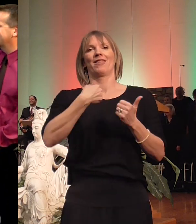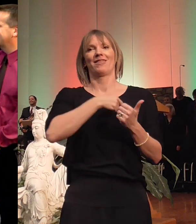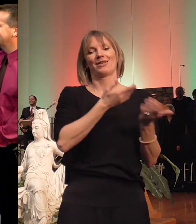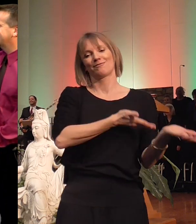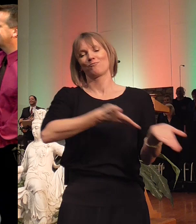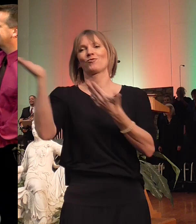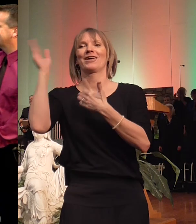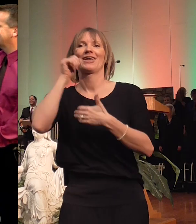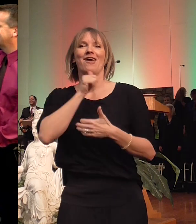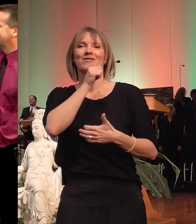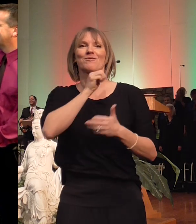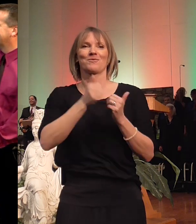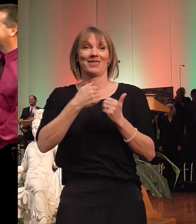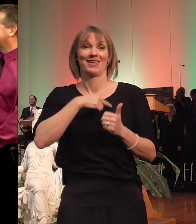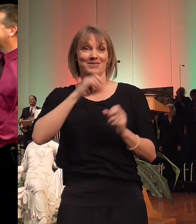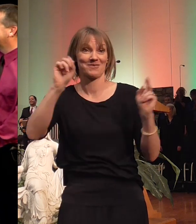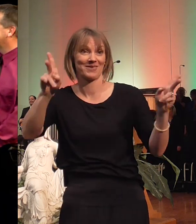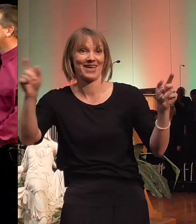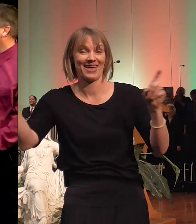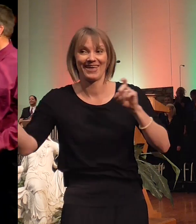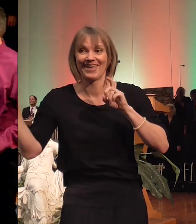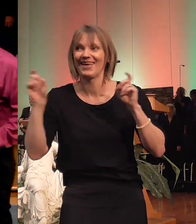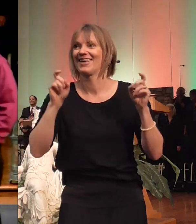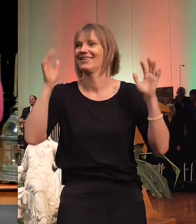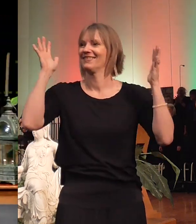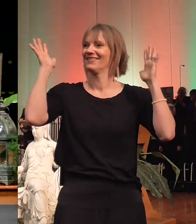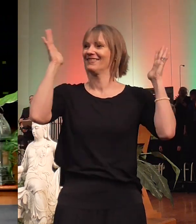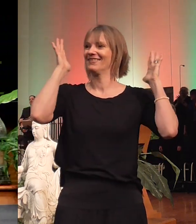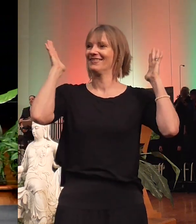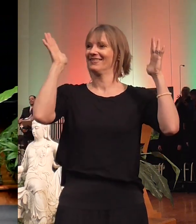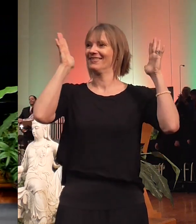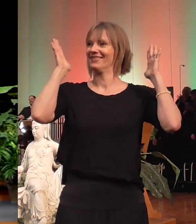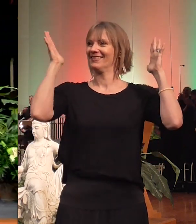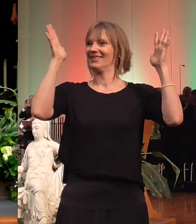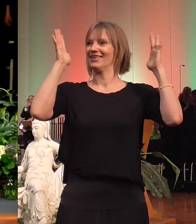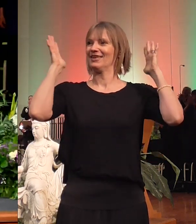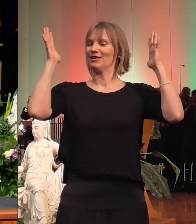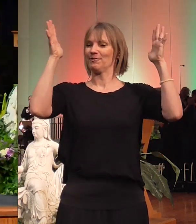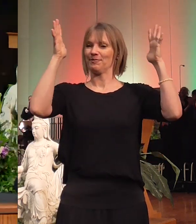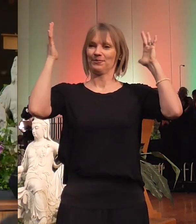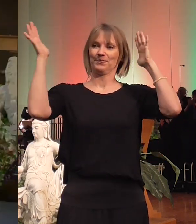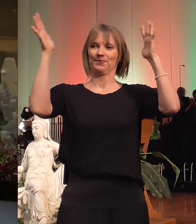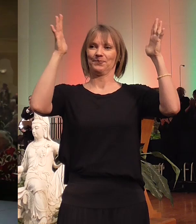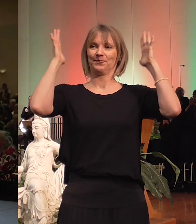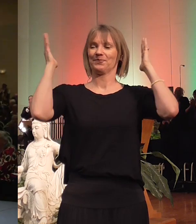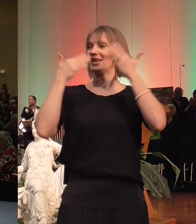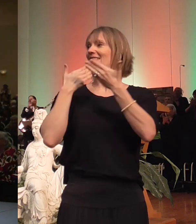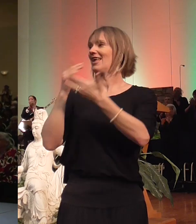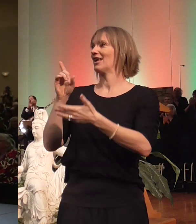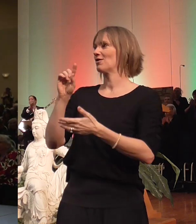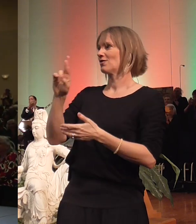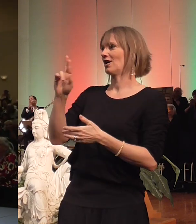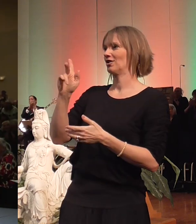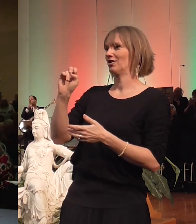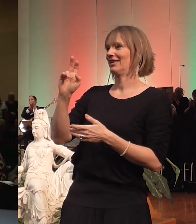you to Arizona, okay? Thank you. Thank you. Thank you, Dr.